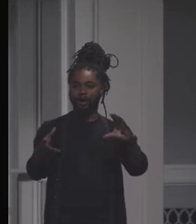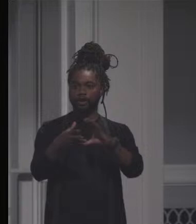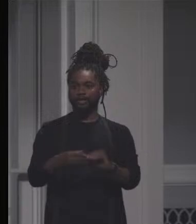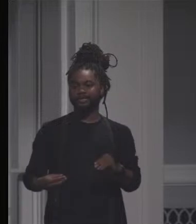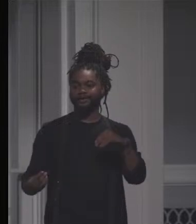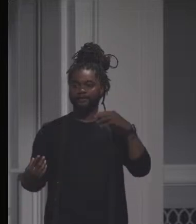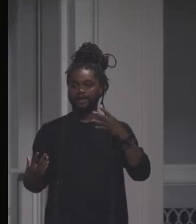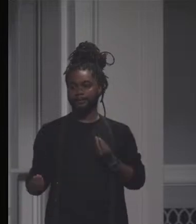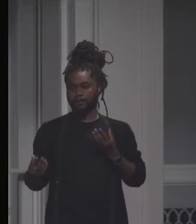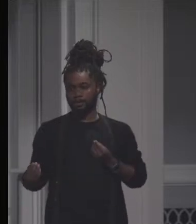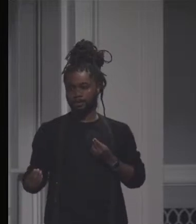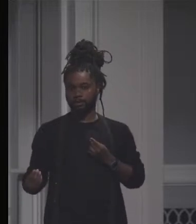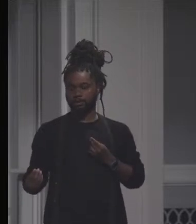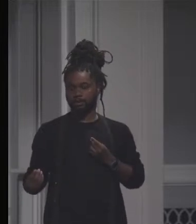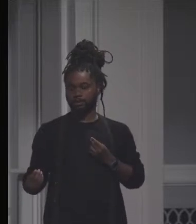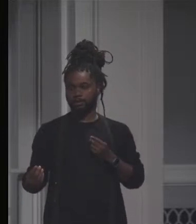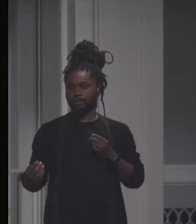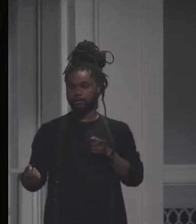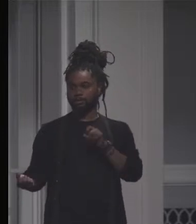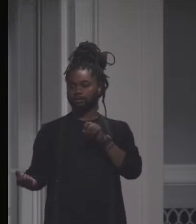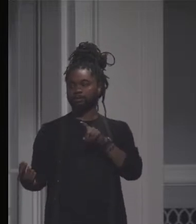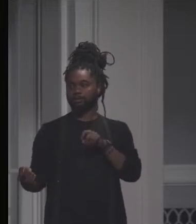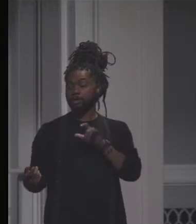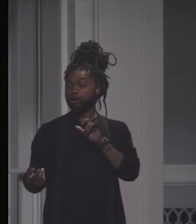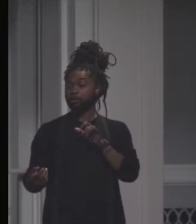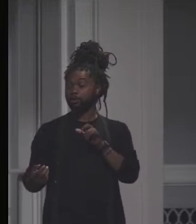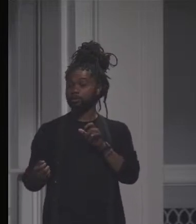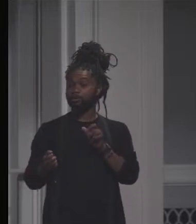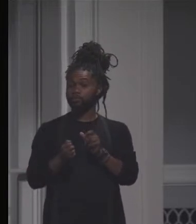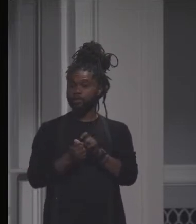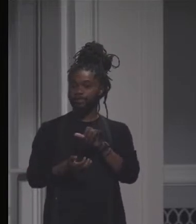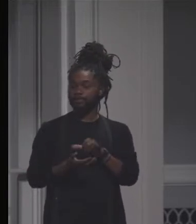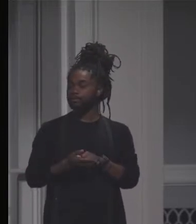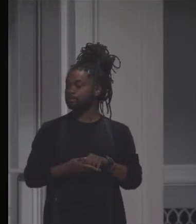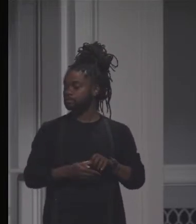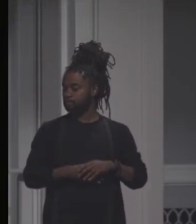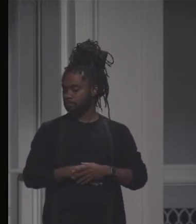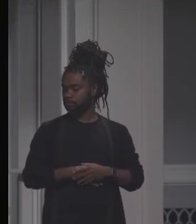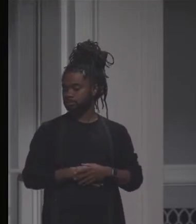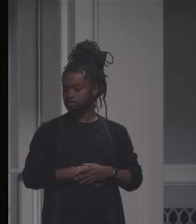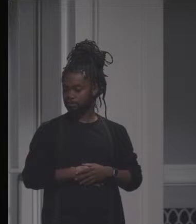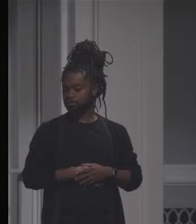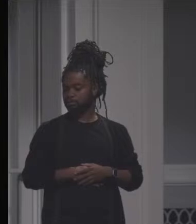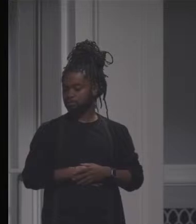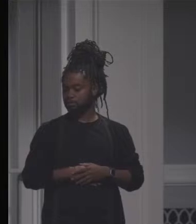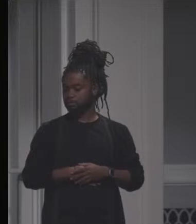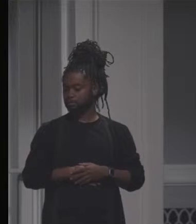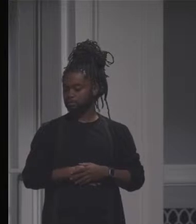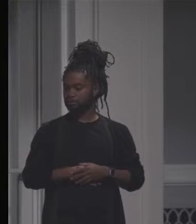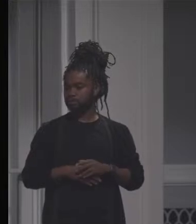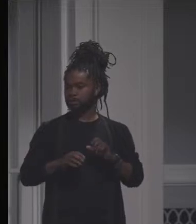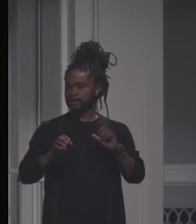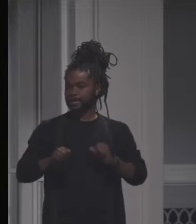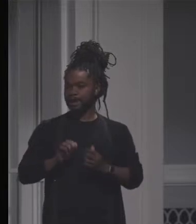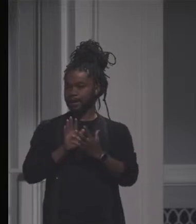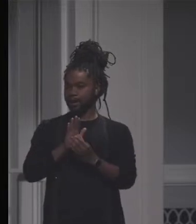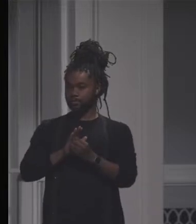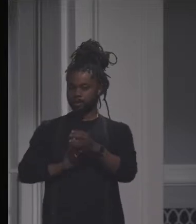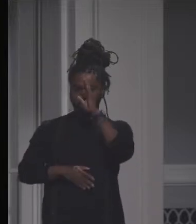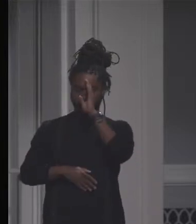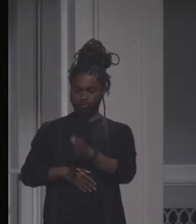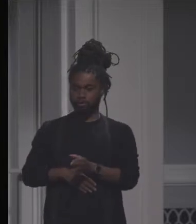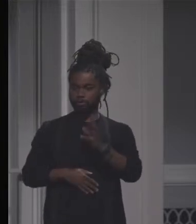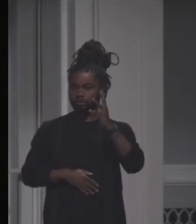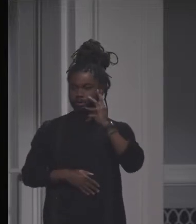And through narrative empathy, the reader shares a character's direct experience, even when